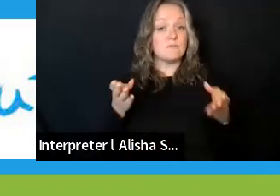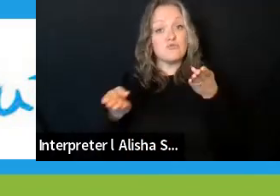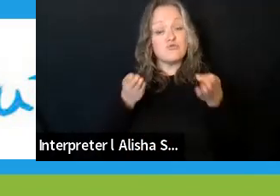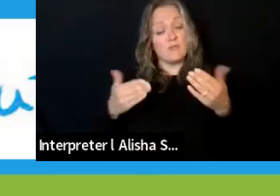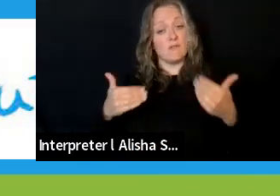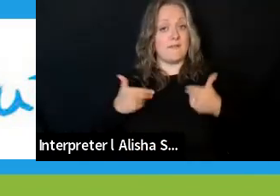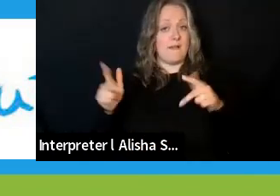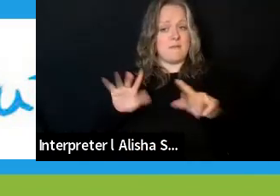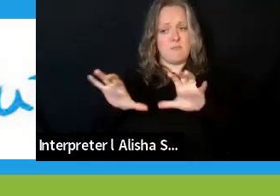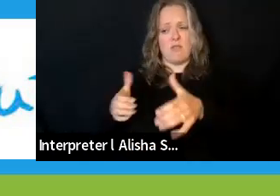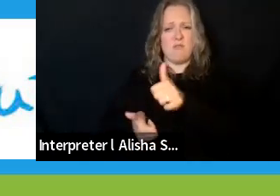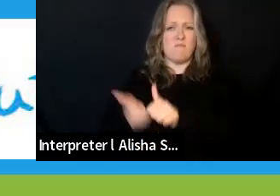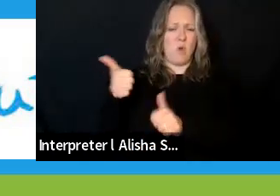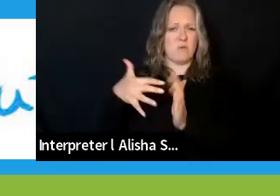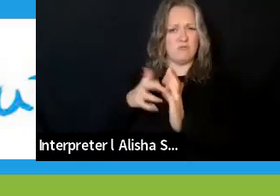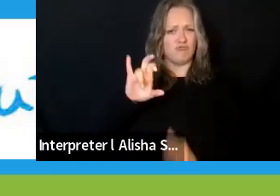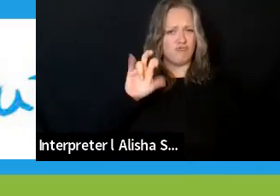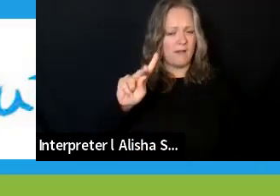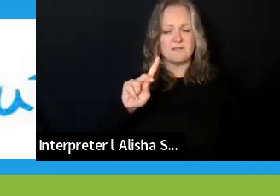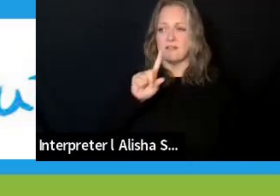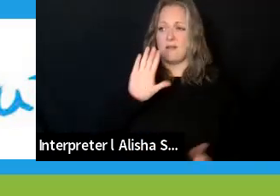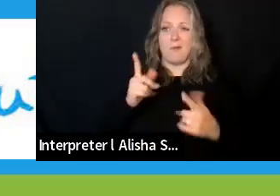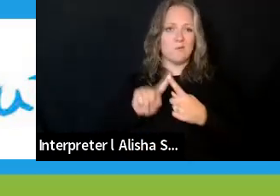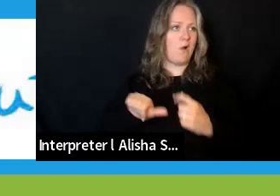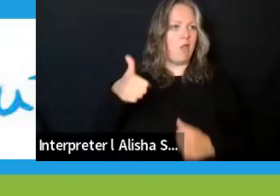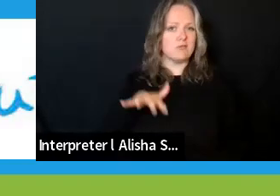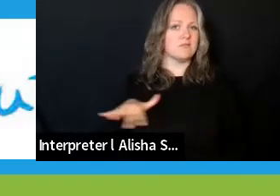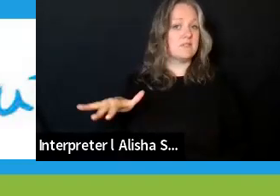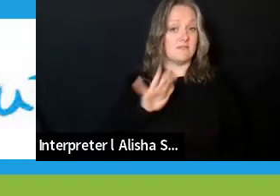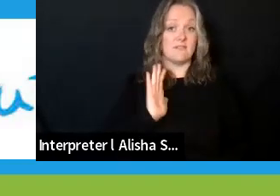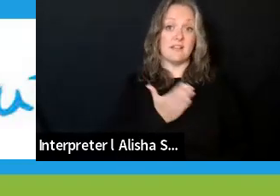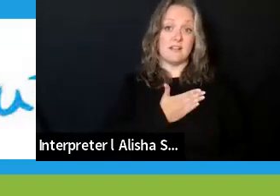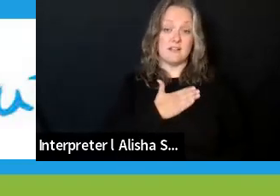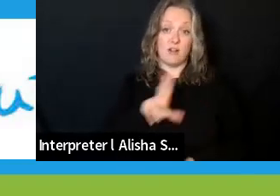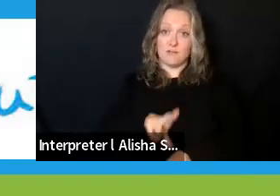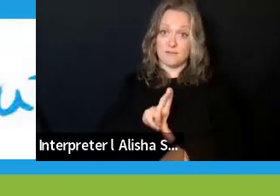who are most vulnerable in society. So in